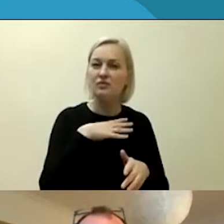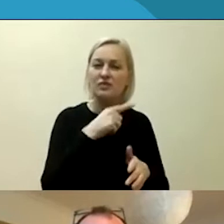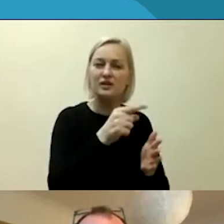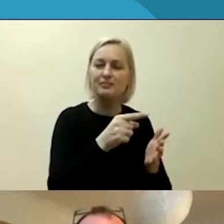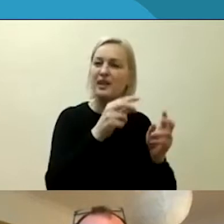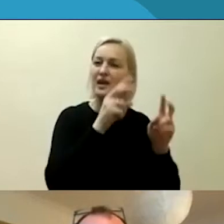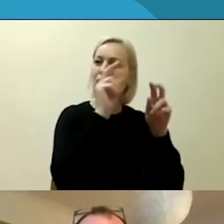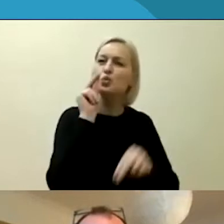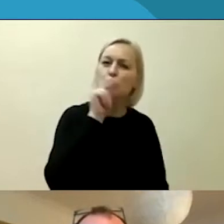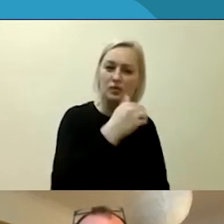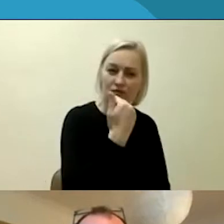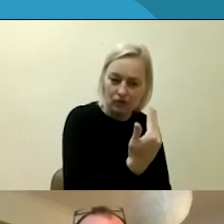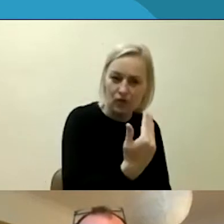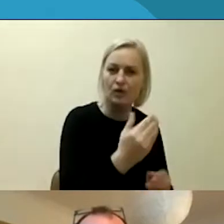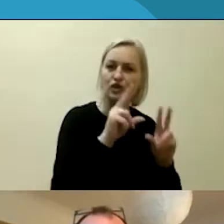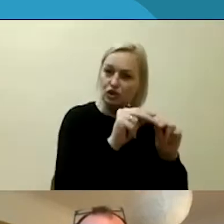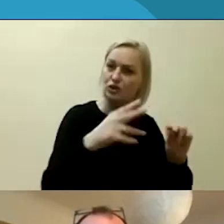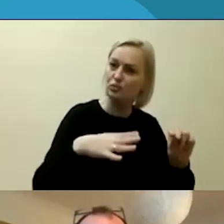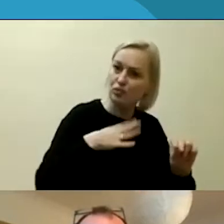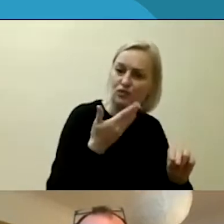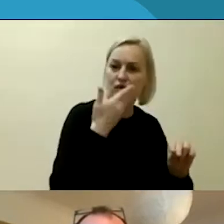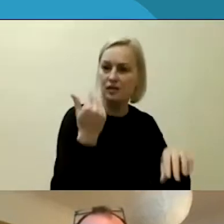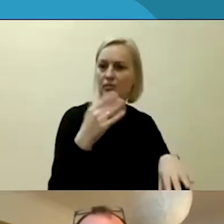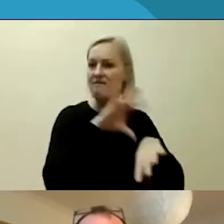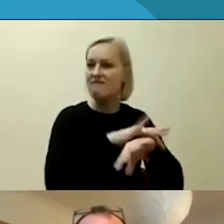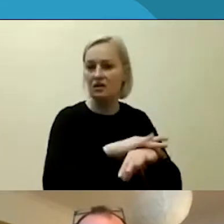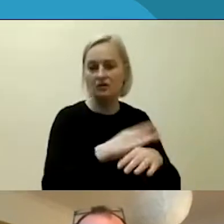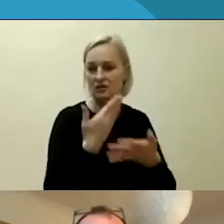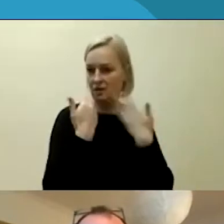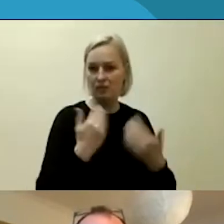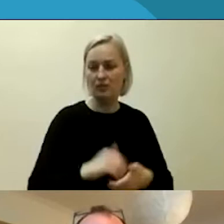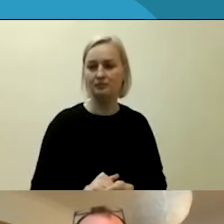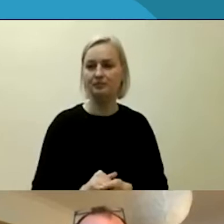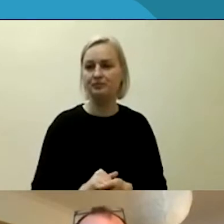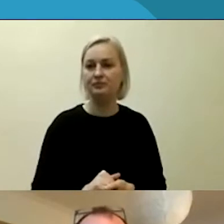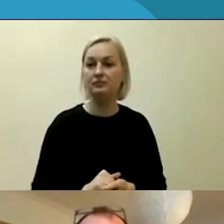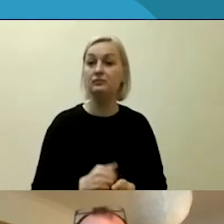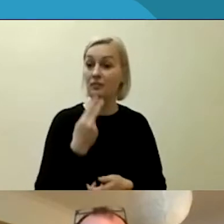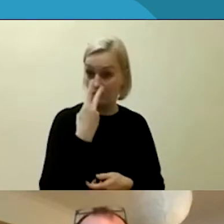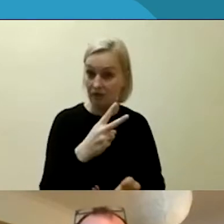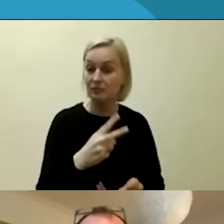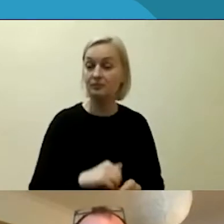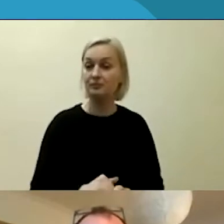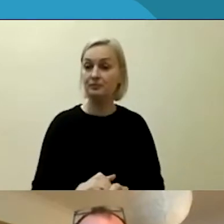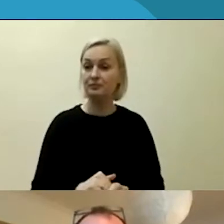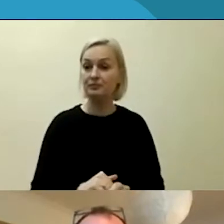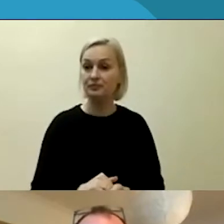that in the years preceding 2014, you can see a decay in police figures,